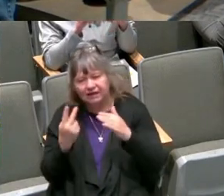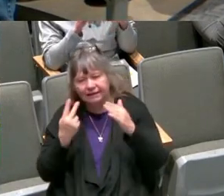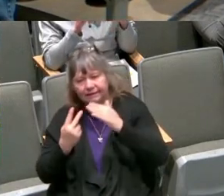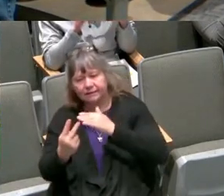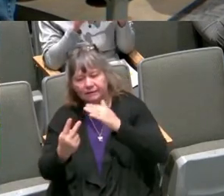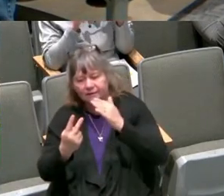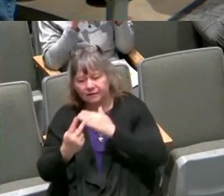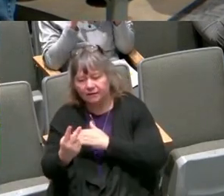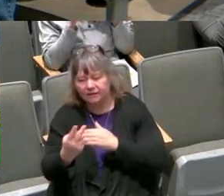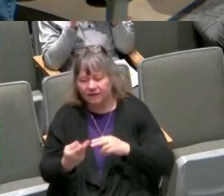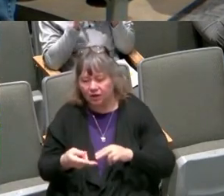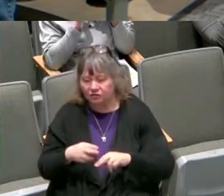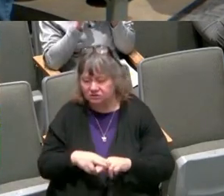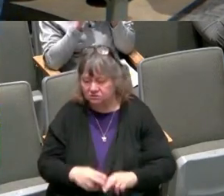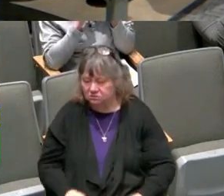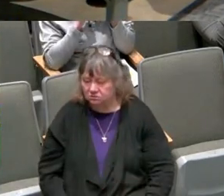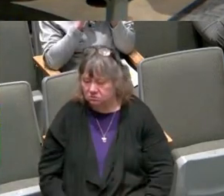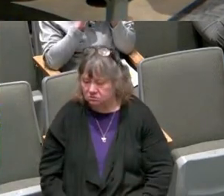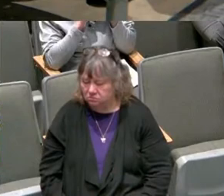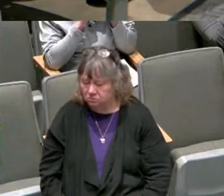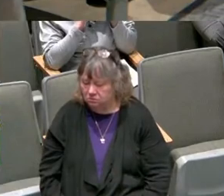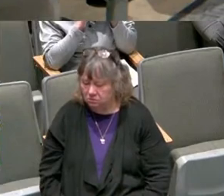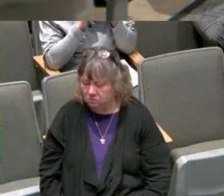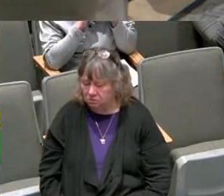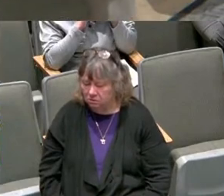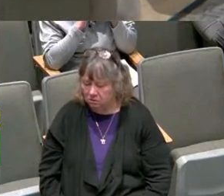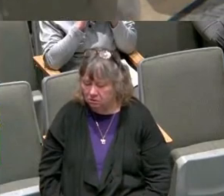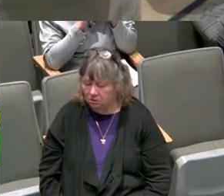uh capacity okay